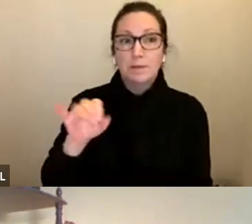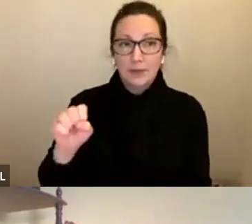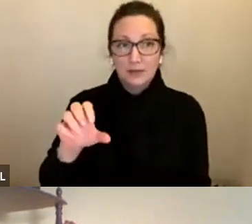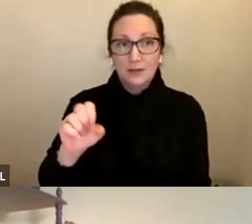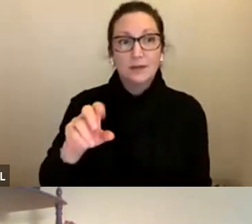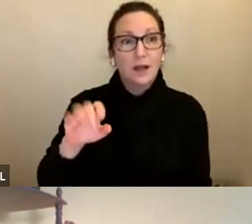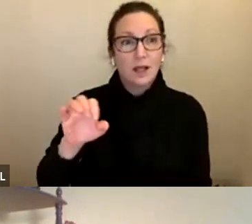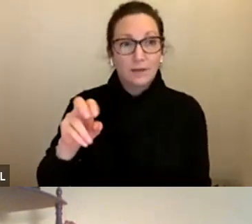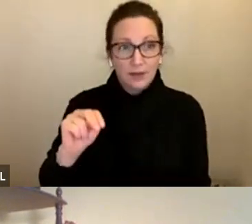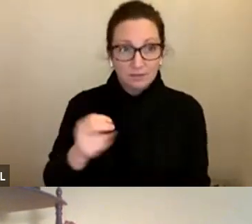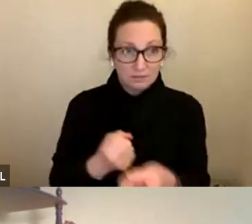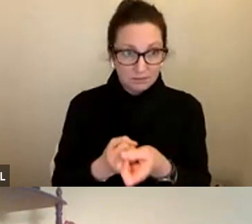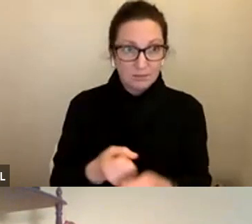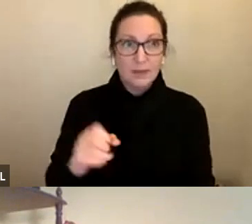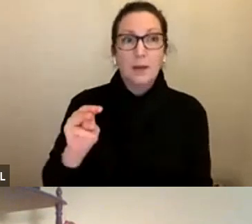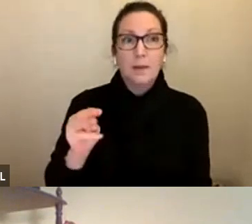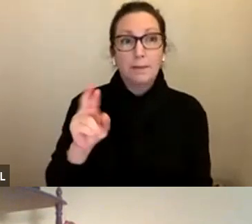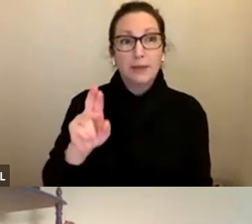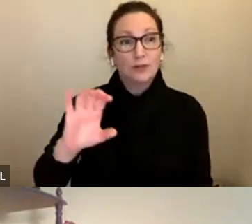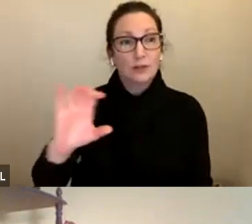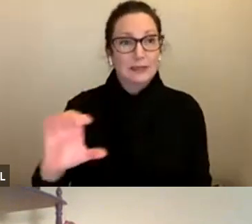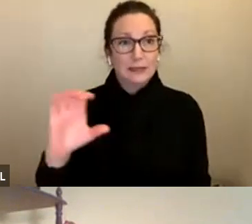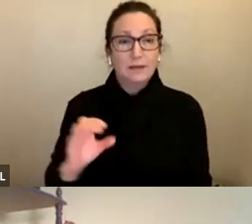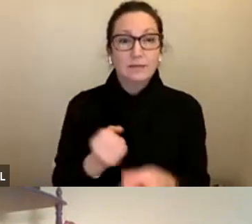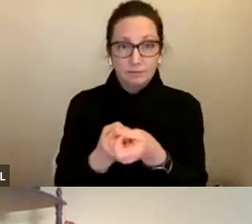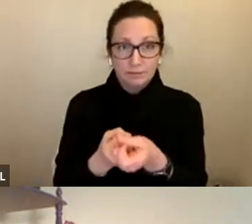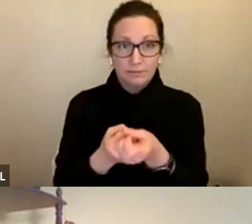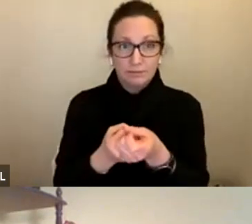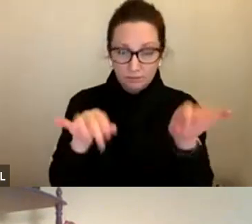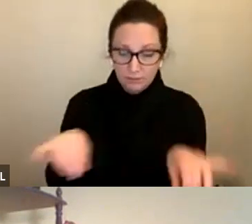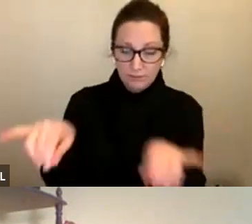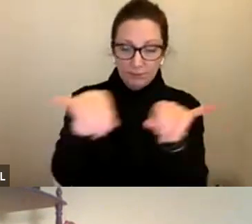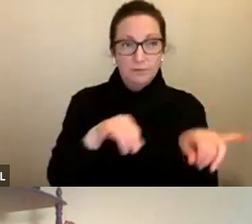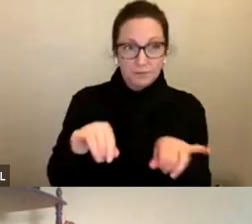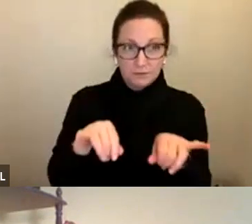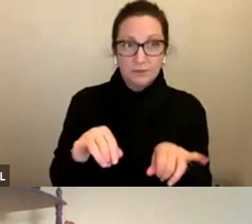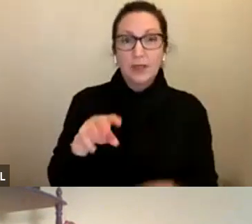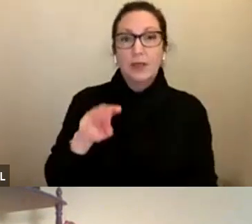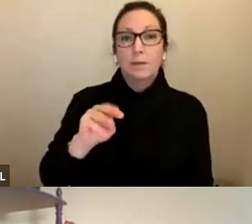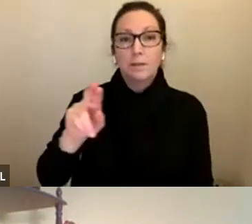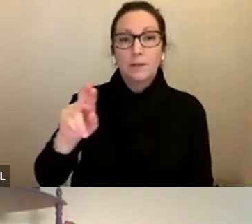Mr. Condon-Passos? Yes. That's unanimous. Thank you. Thank you. I now would like